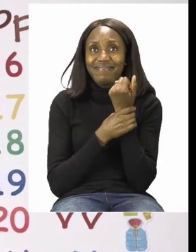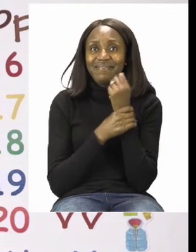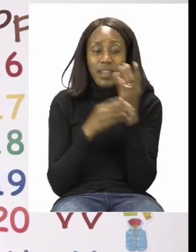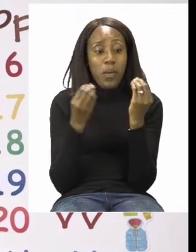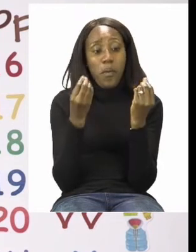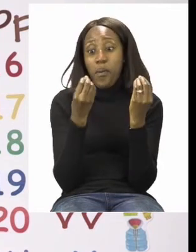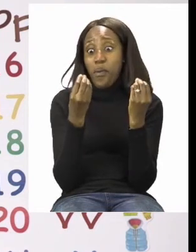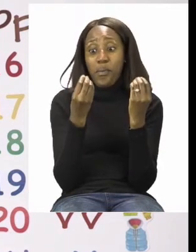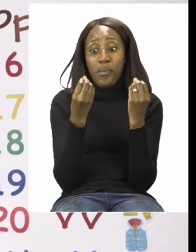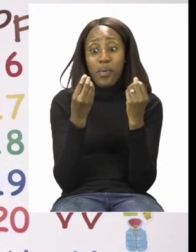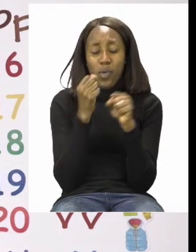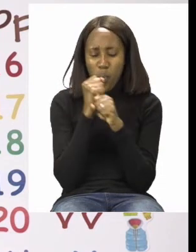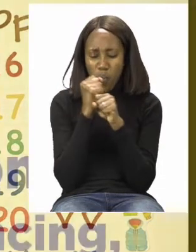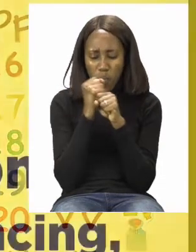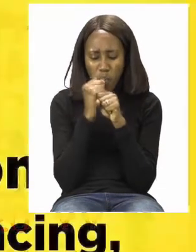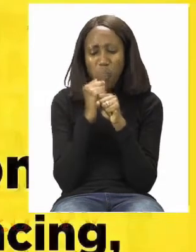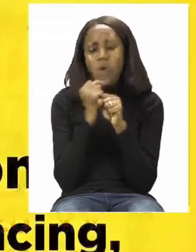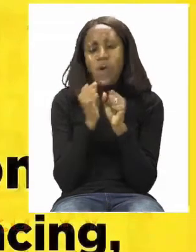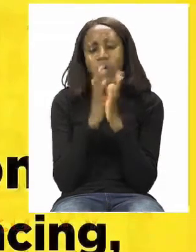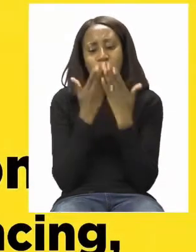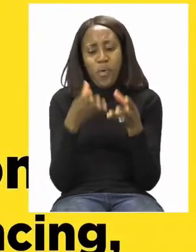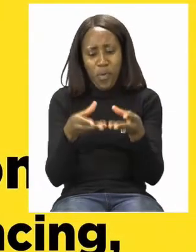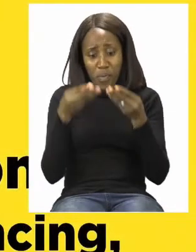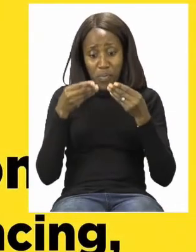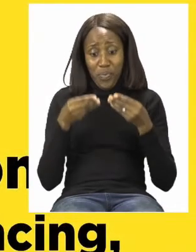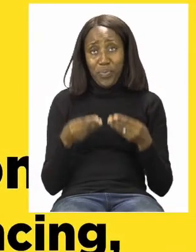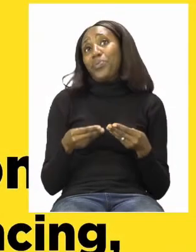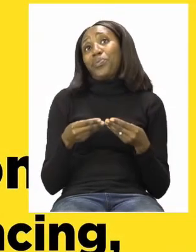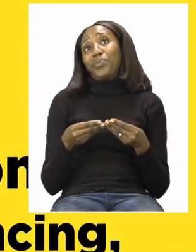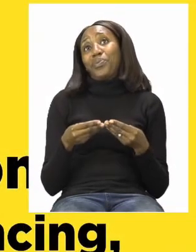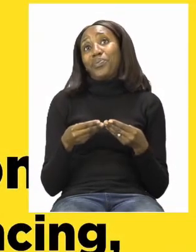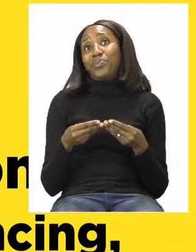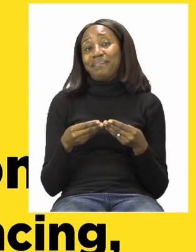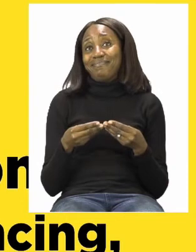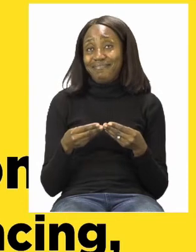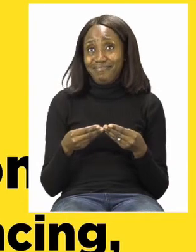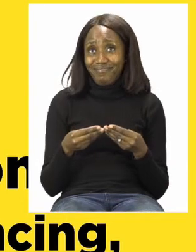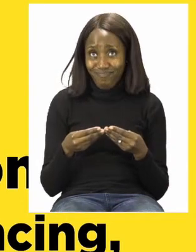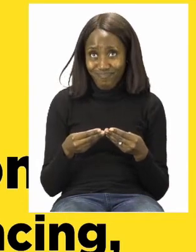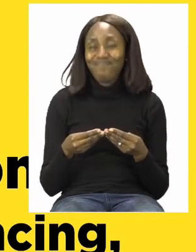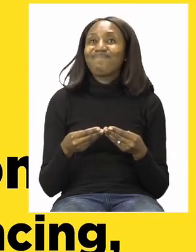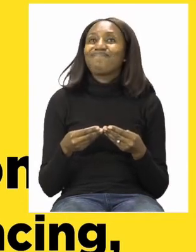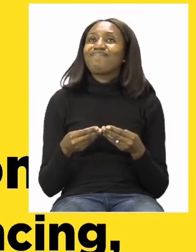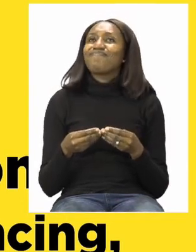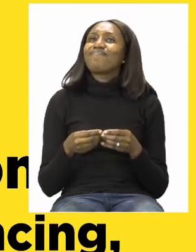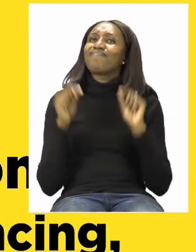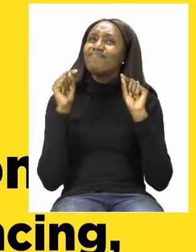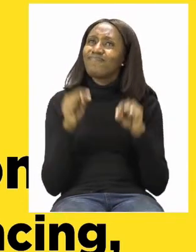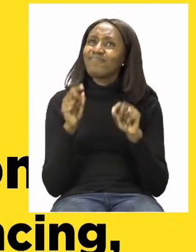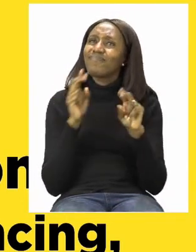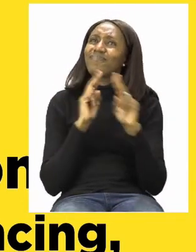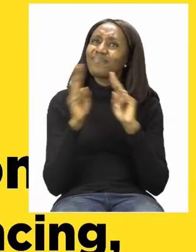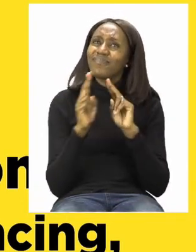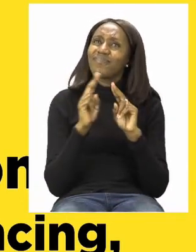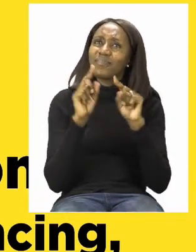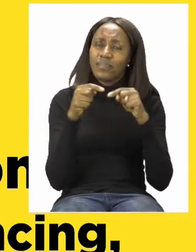our fingertips too. Make sure your hands are dry before you touch anything else. For today's lesson, we